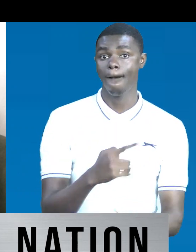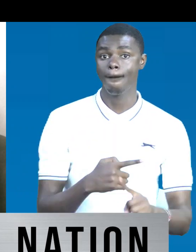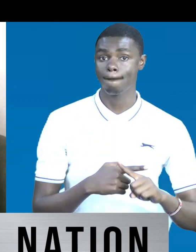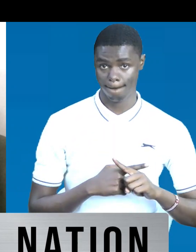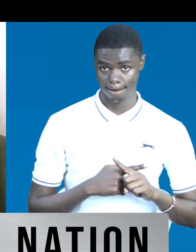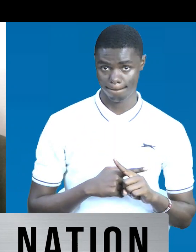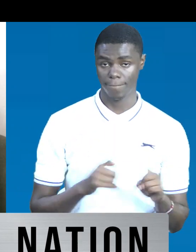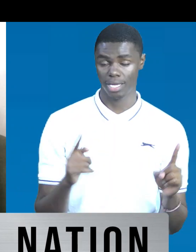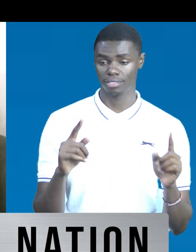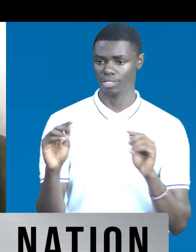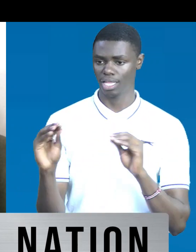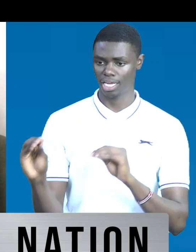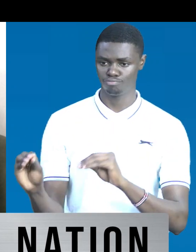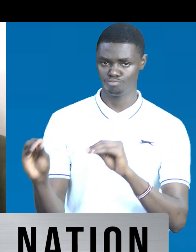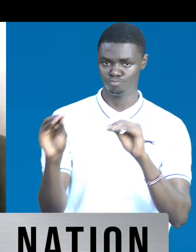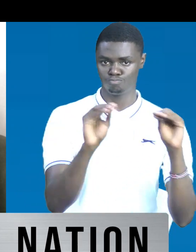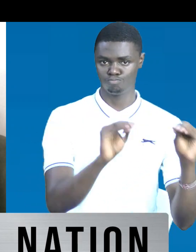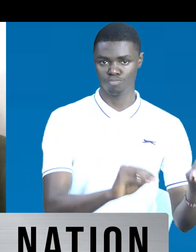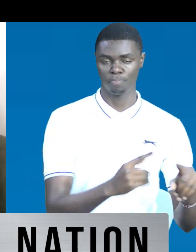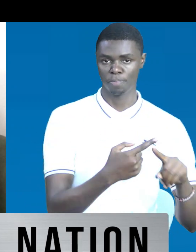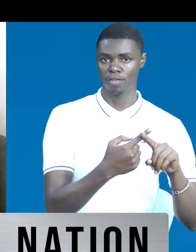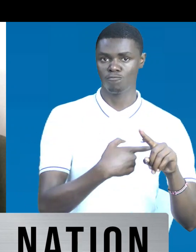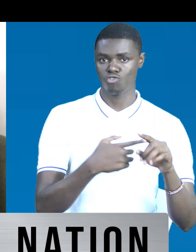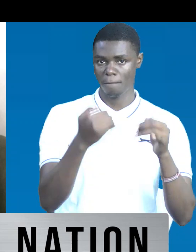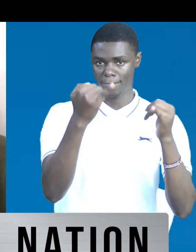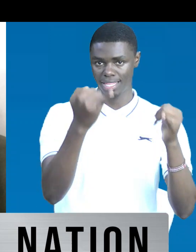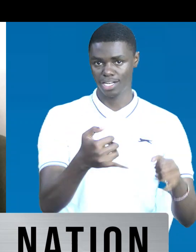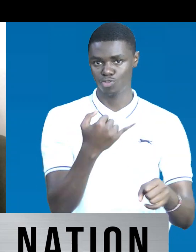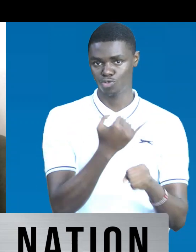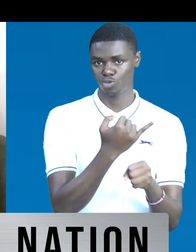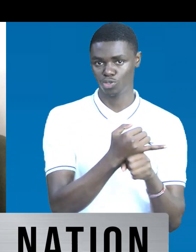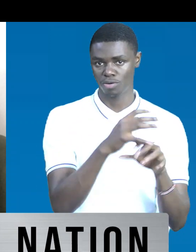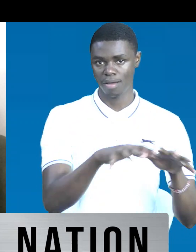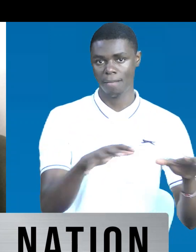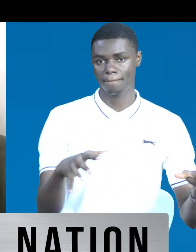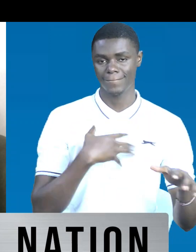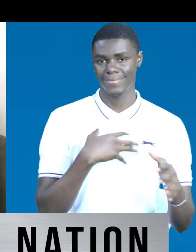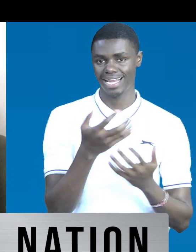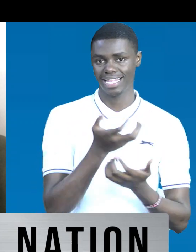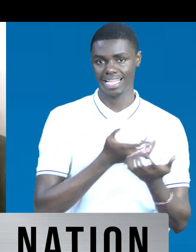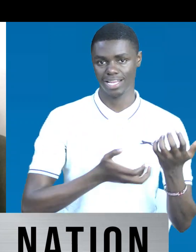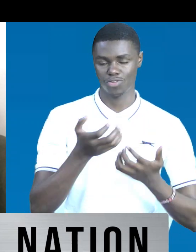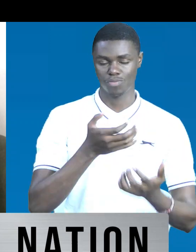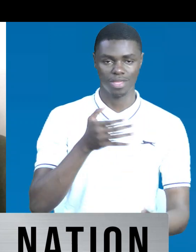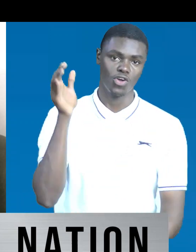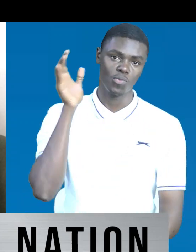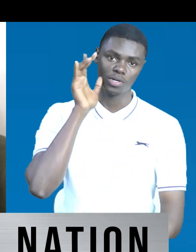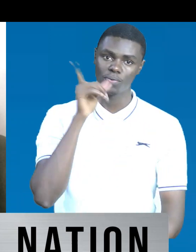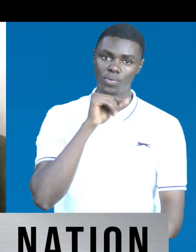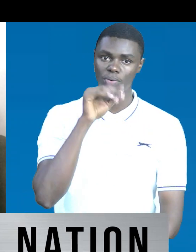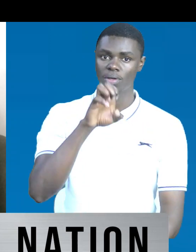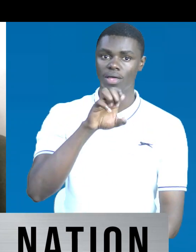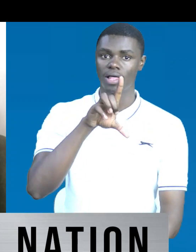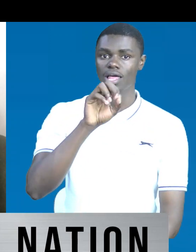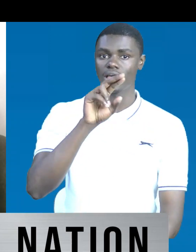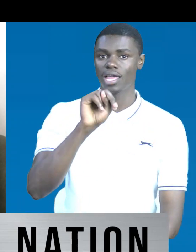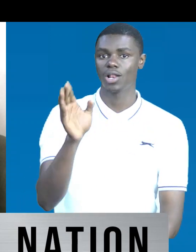they can transit into the new job market and the economy. You've heard of one Elon Musk?